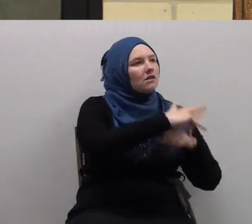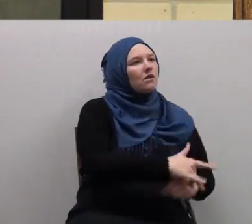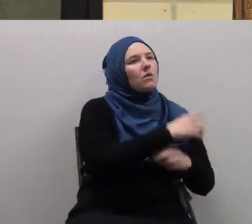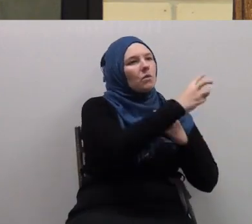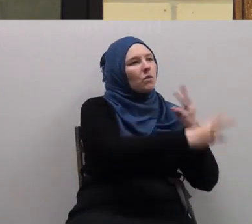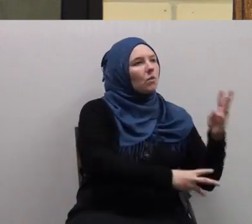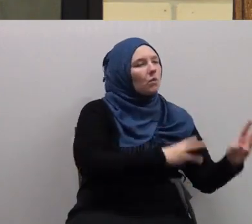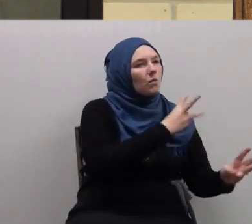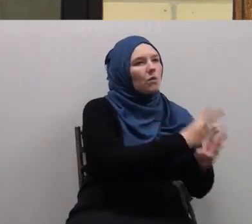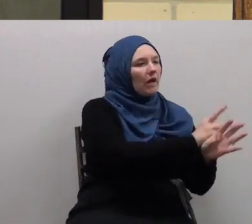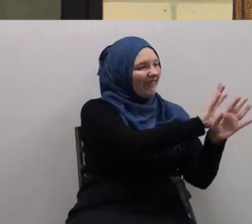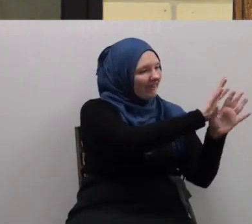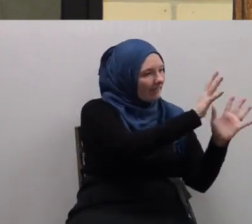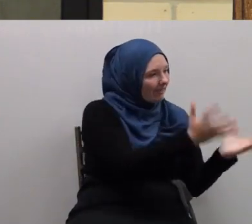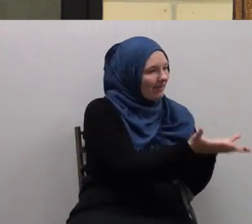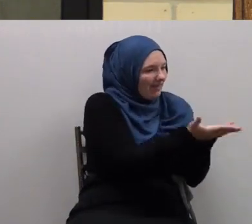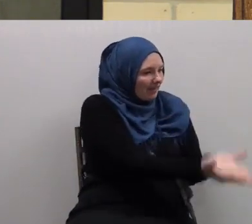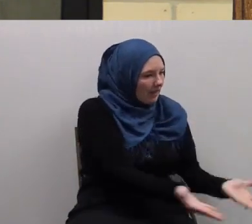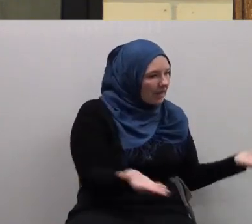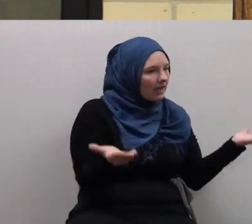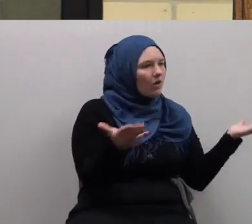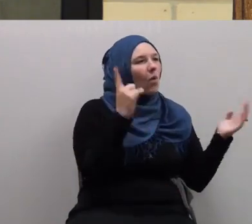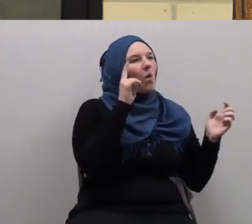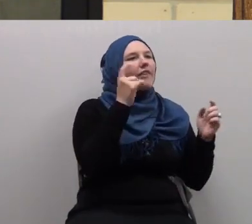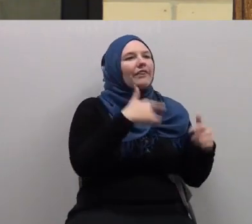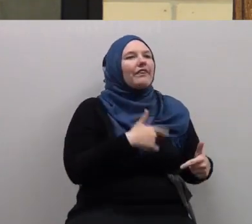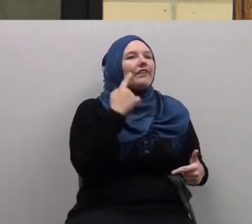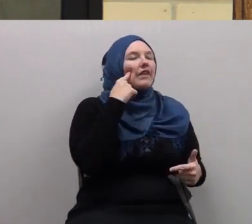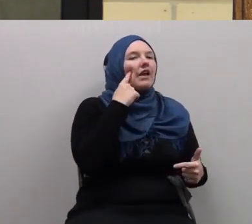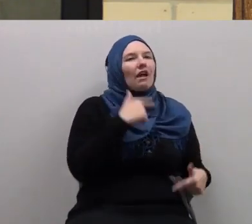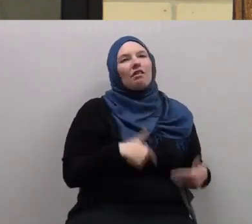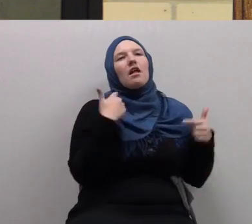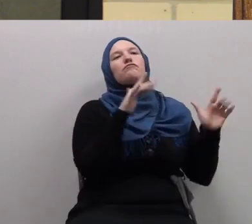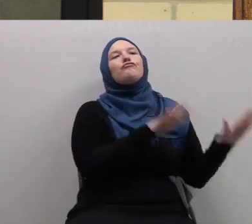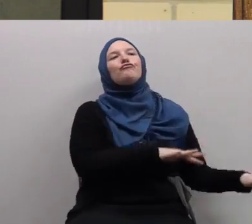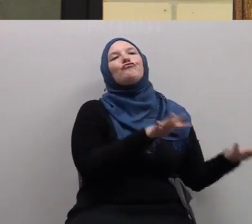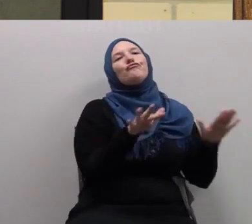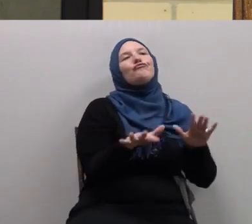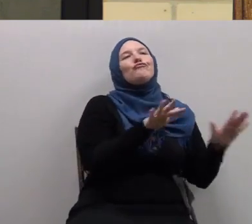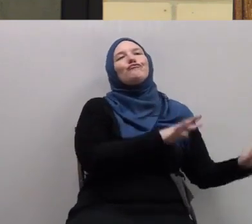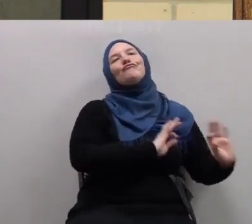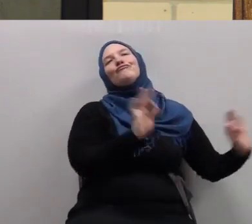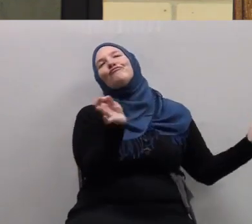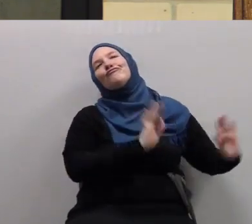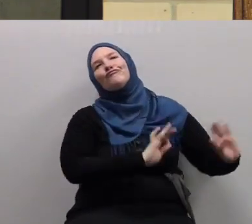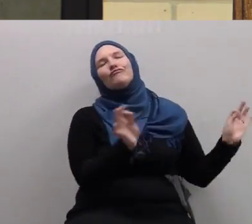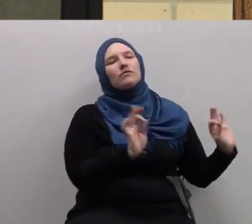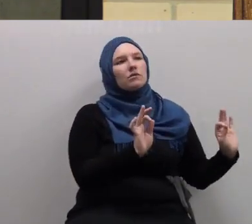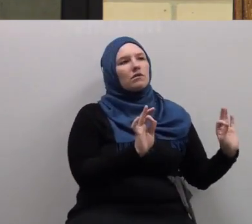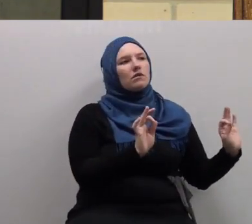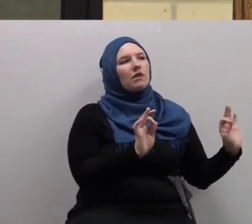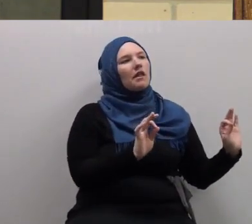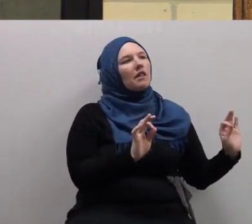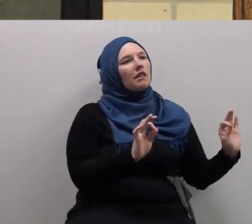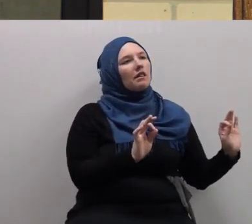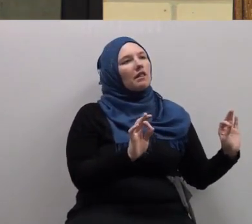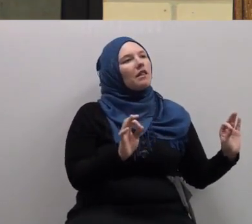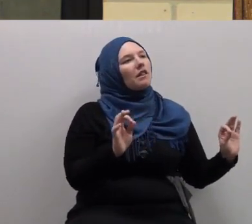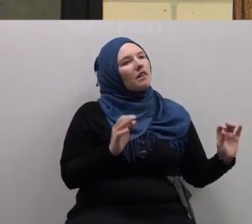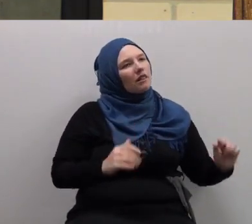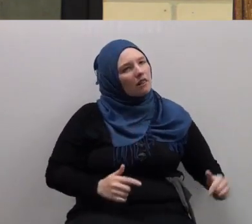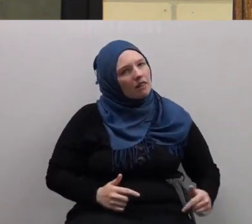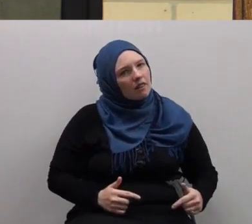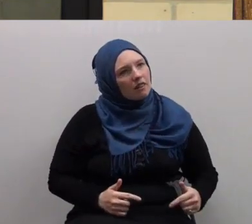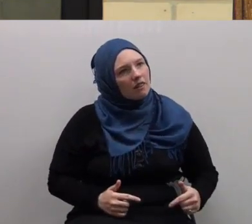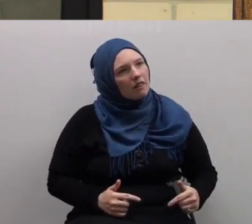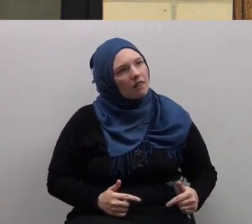a casual life rather than a deliberate life. A casual life is life